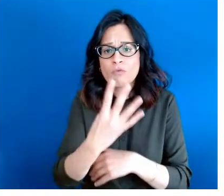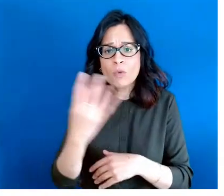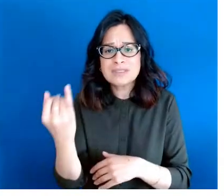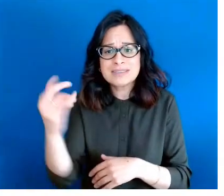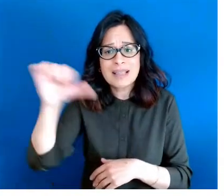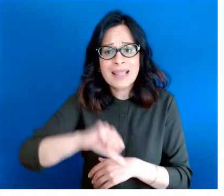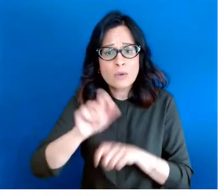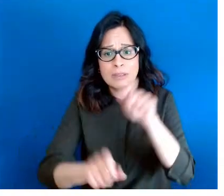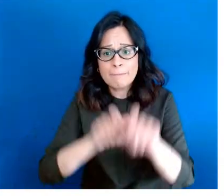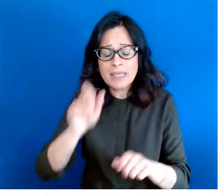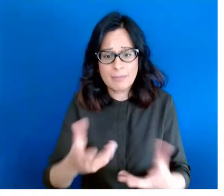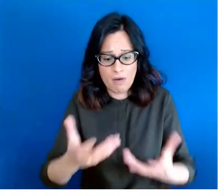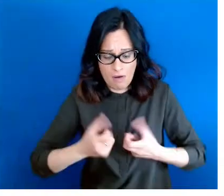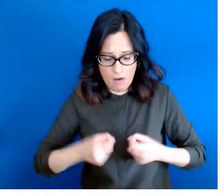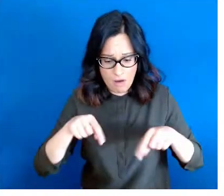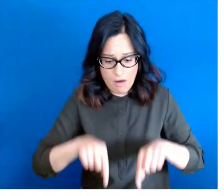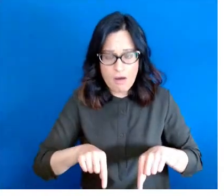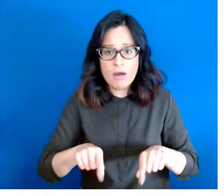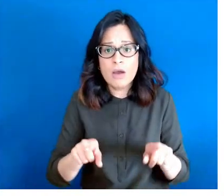with